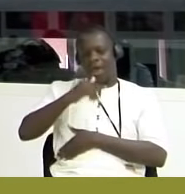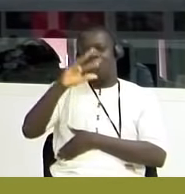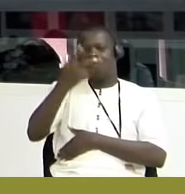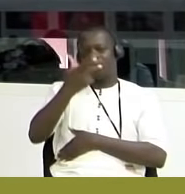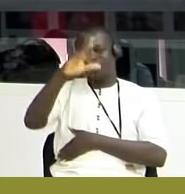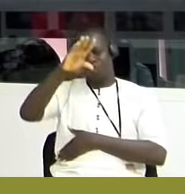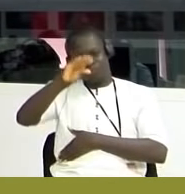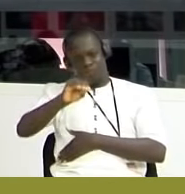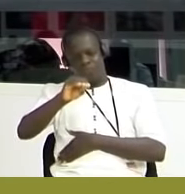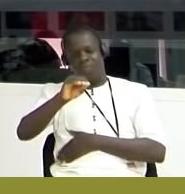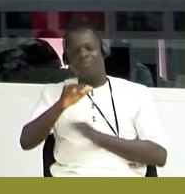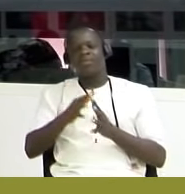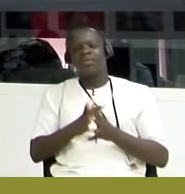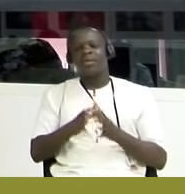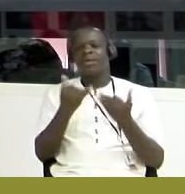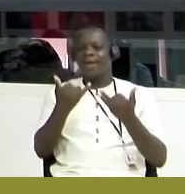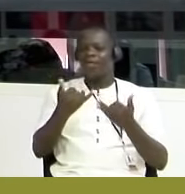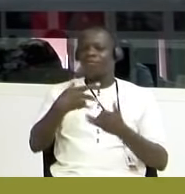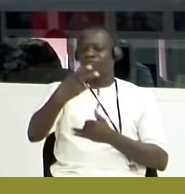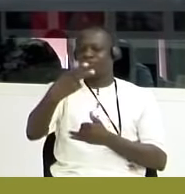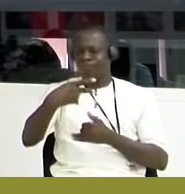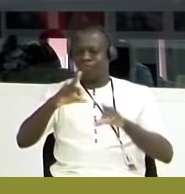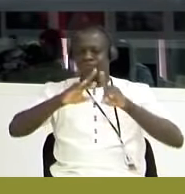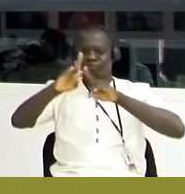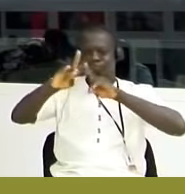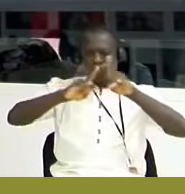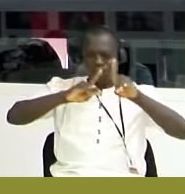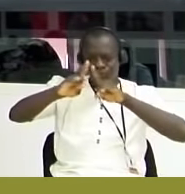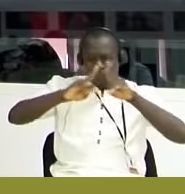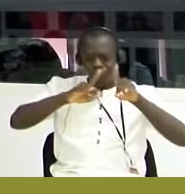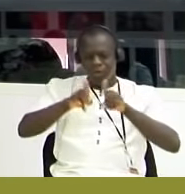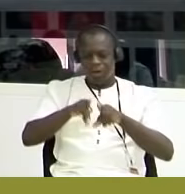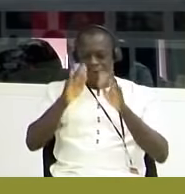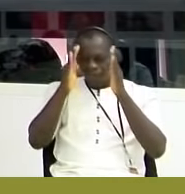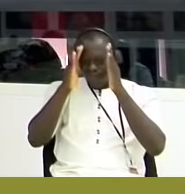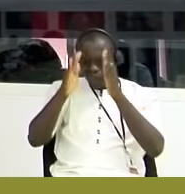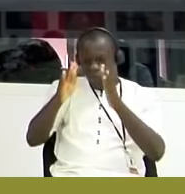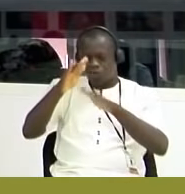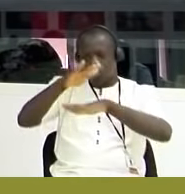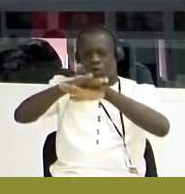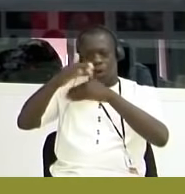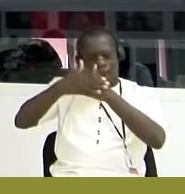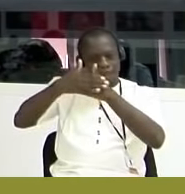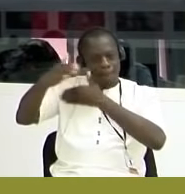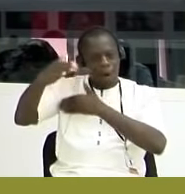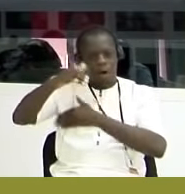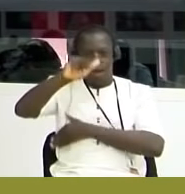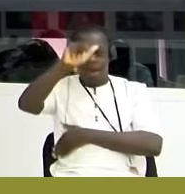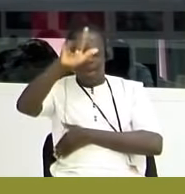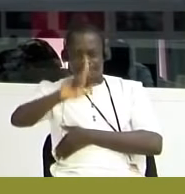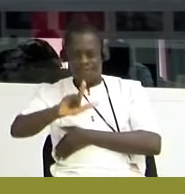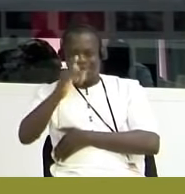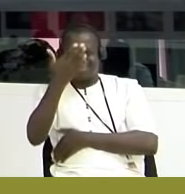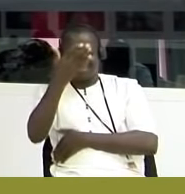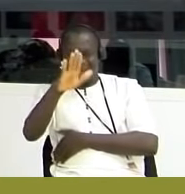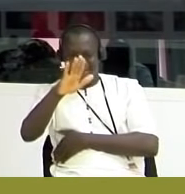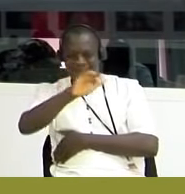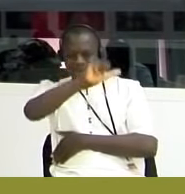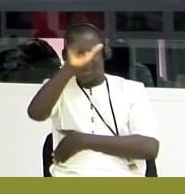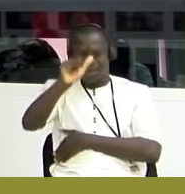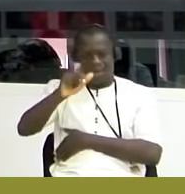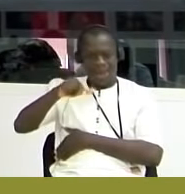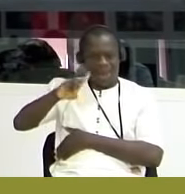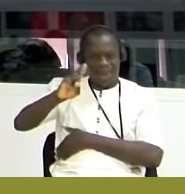As we discuss, your testimony today will focus a lot on the April 10 and 11, 2000, the